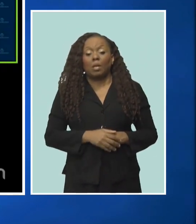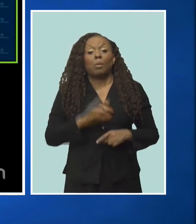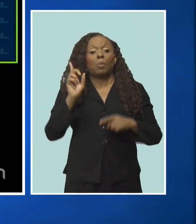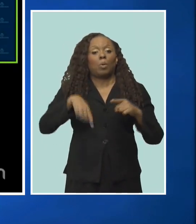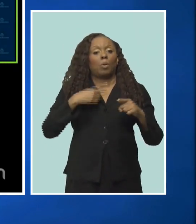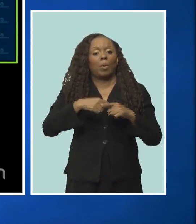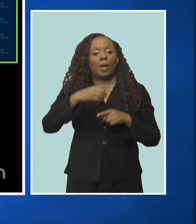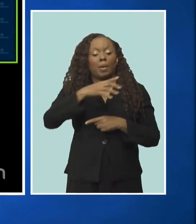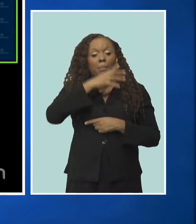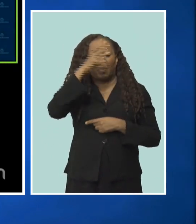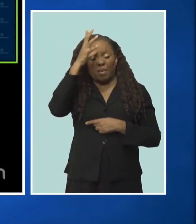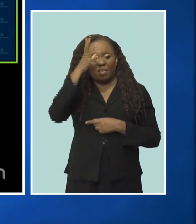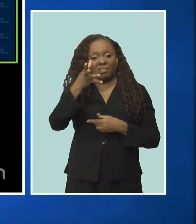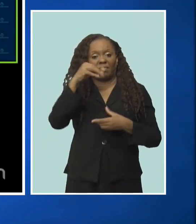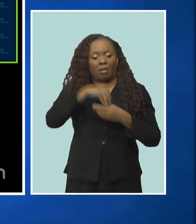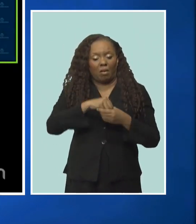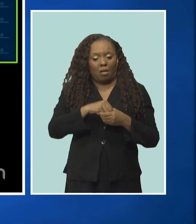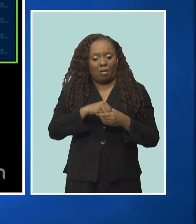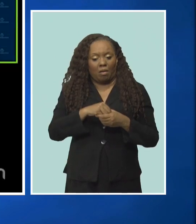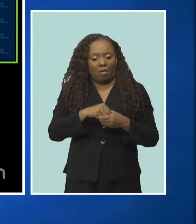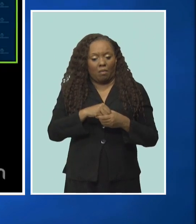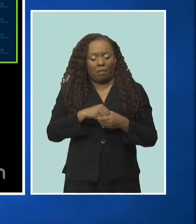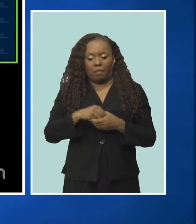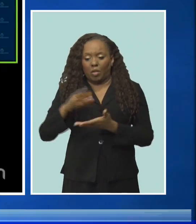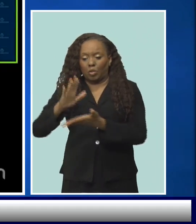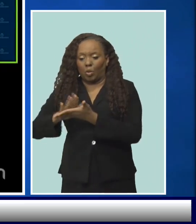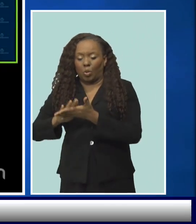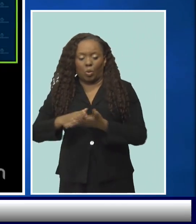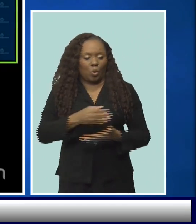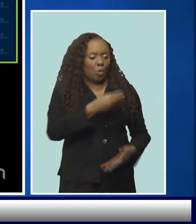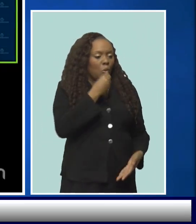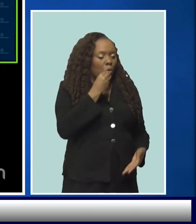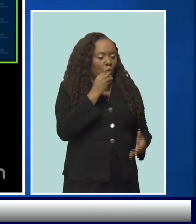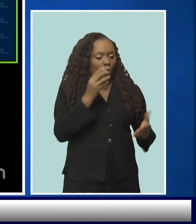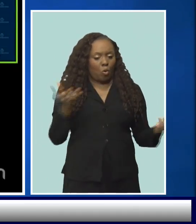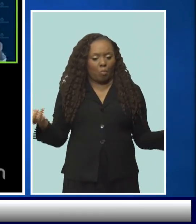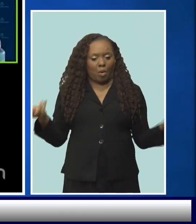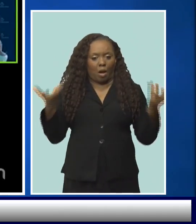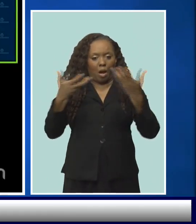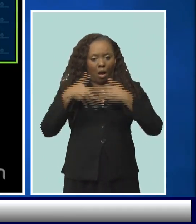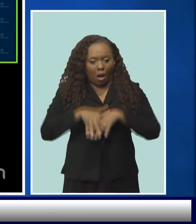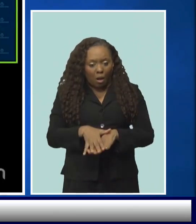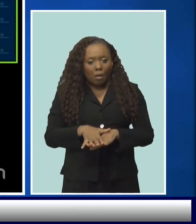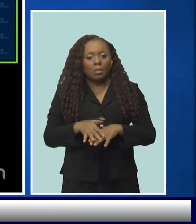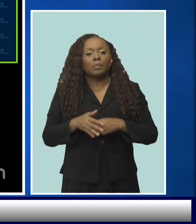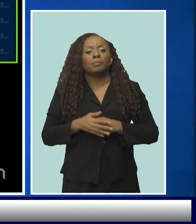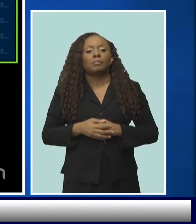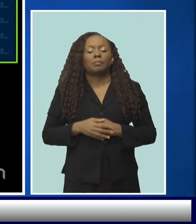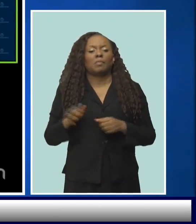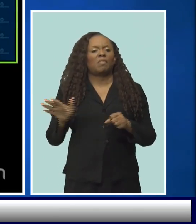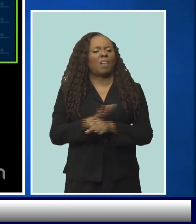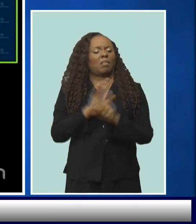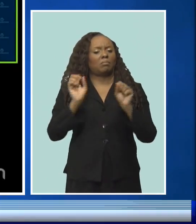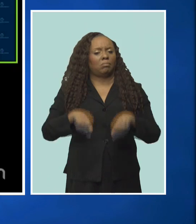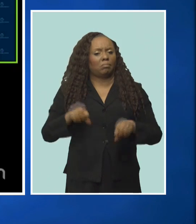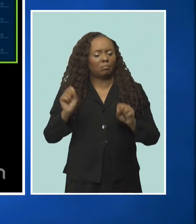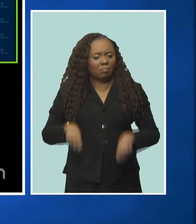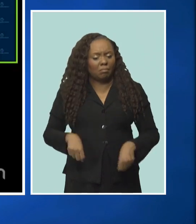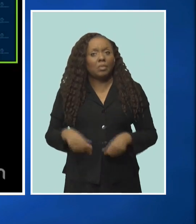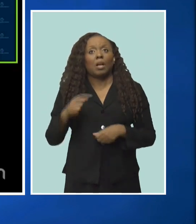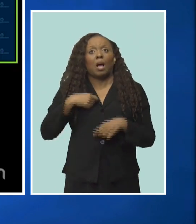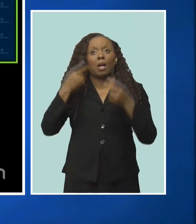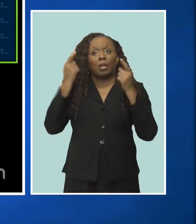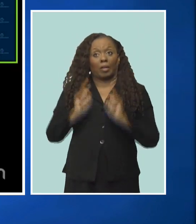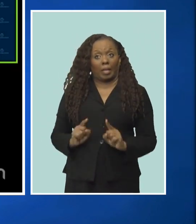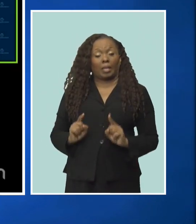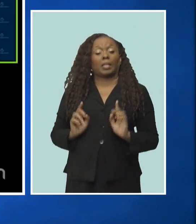board, the child then can have the necessary support to reach his or her fullest potential. So I agree with